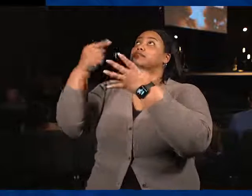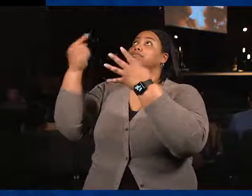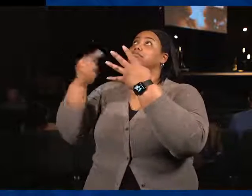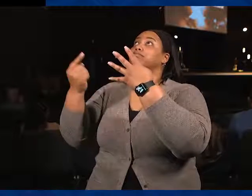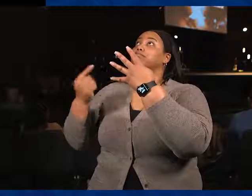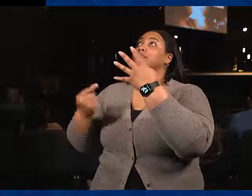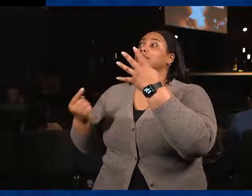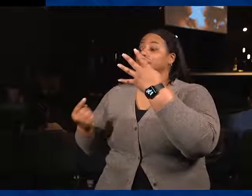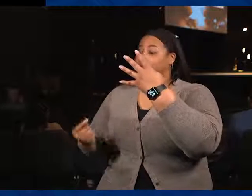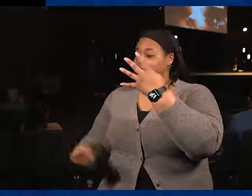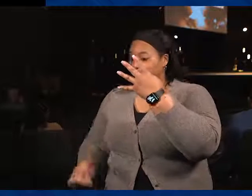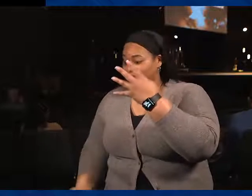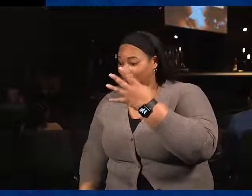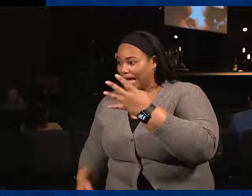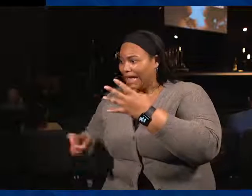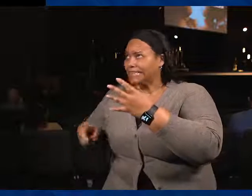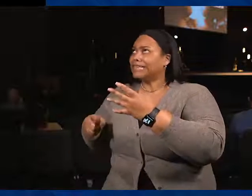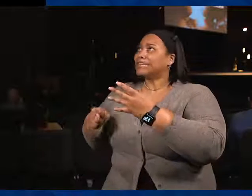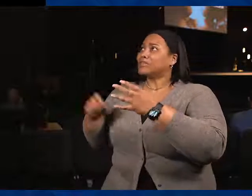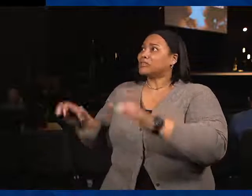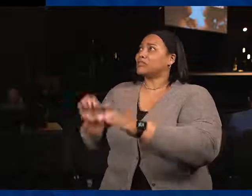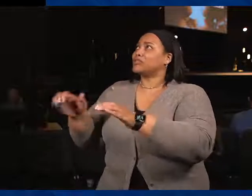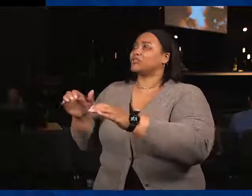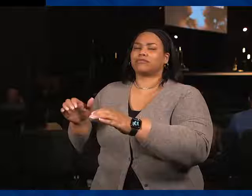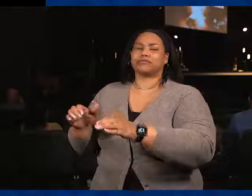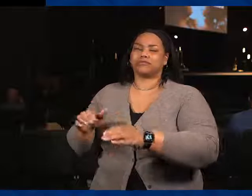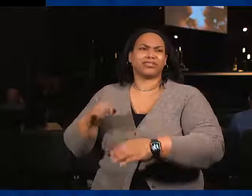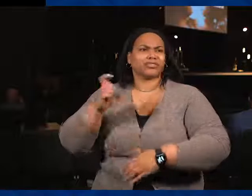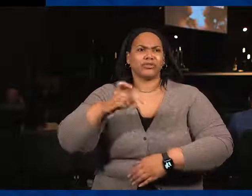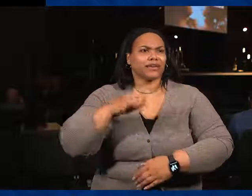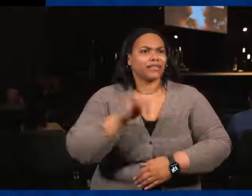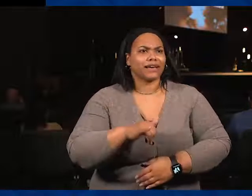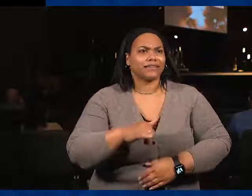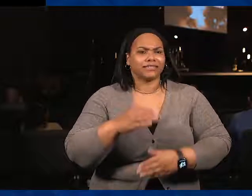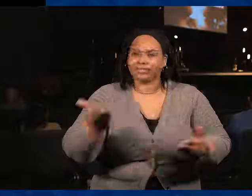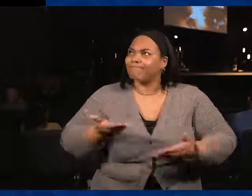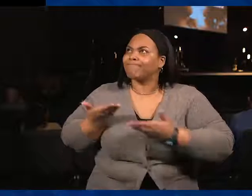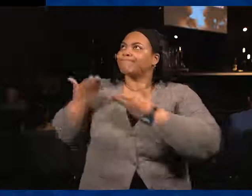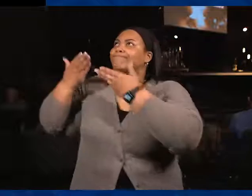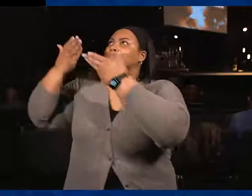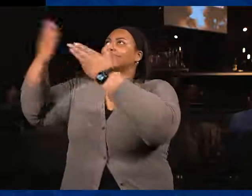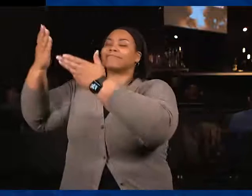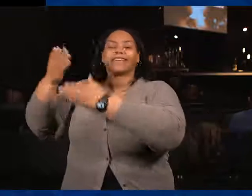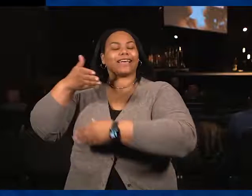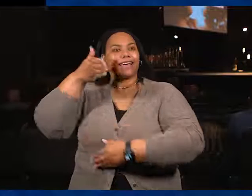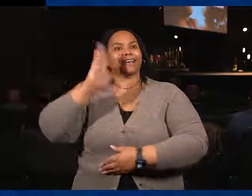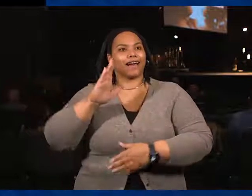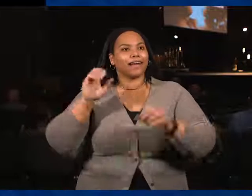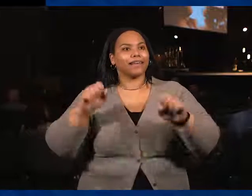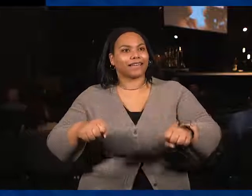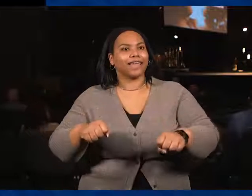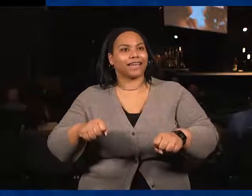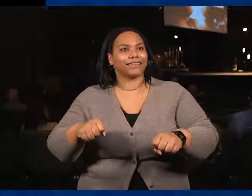do. Baby, it don't take all that. Just give it to God and know that he knows how to make you look good.